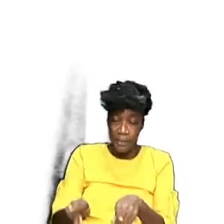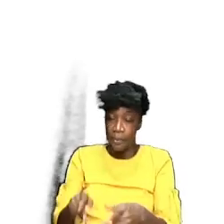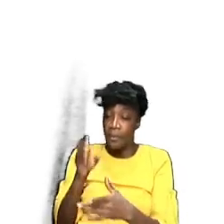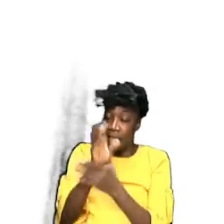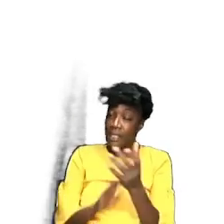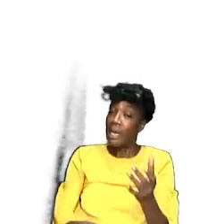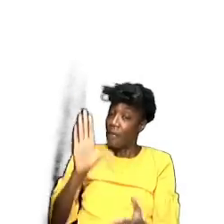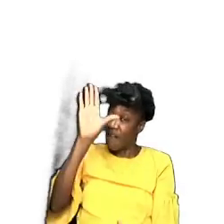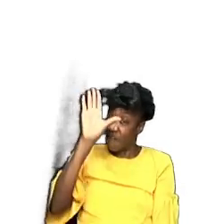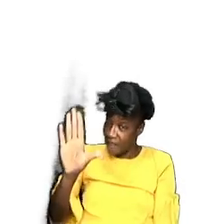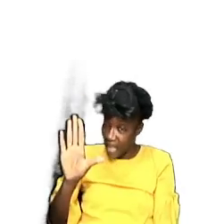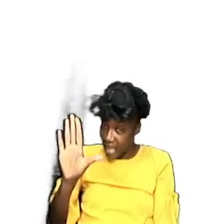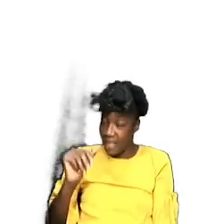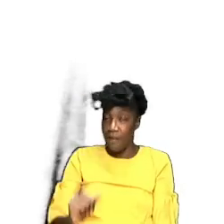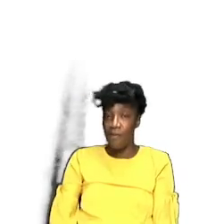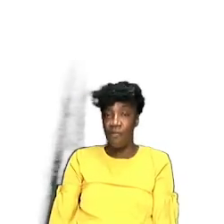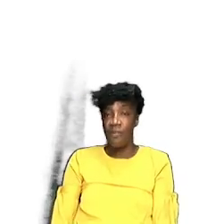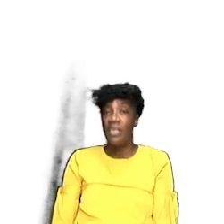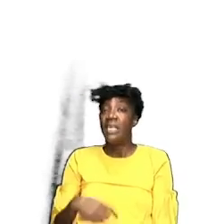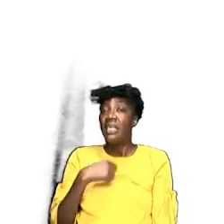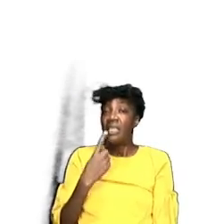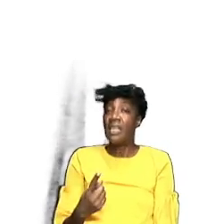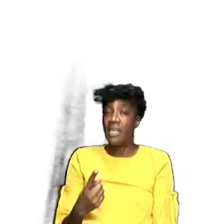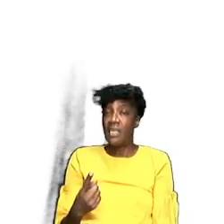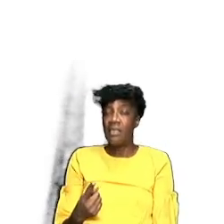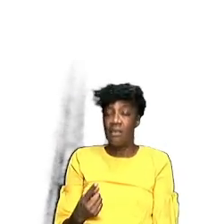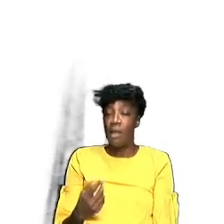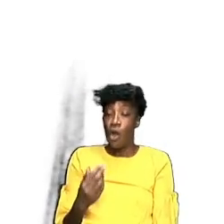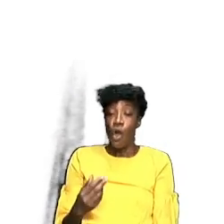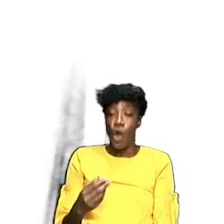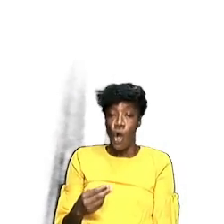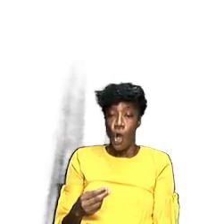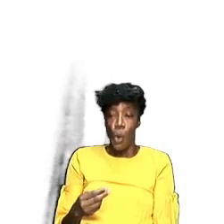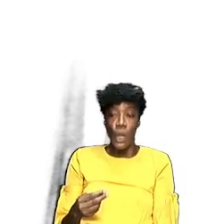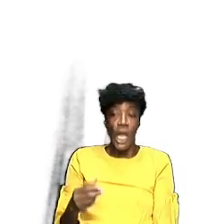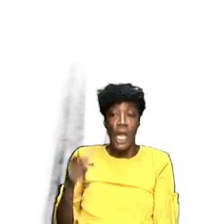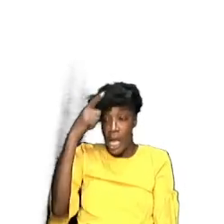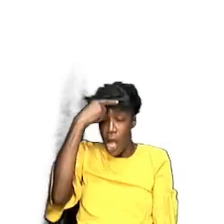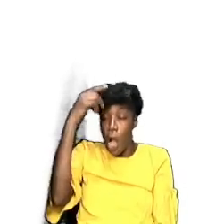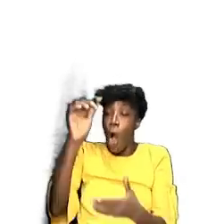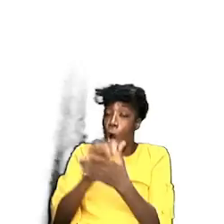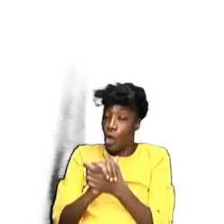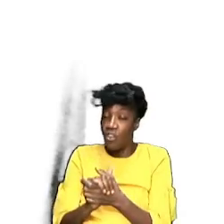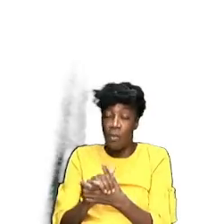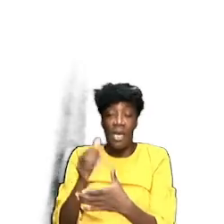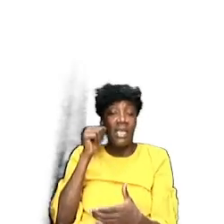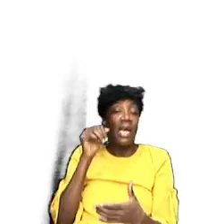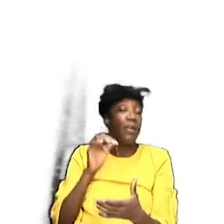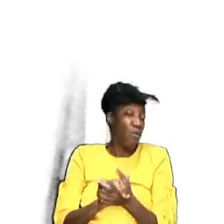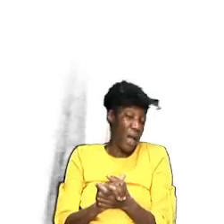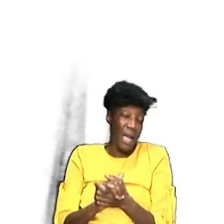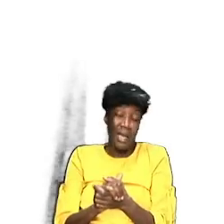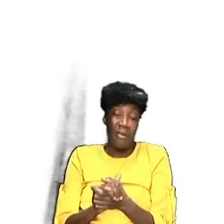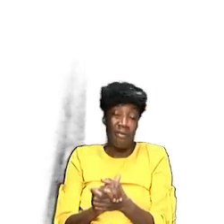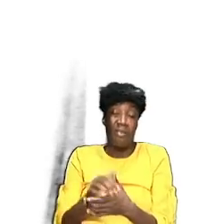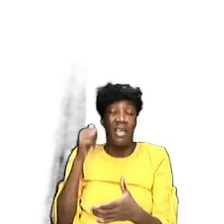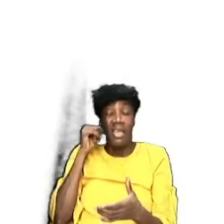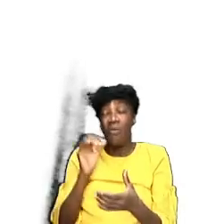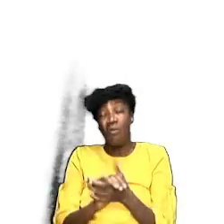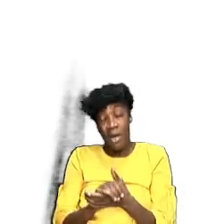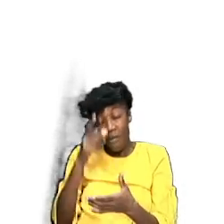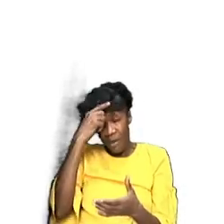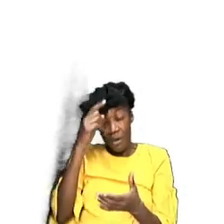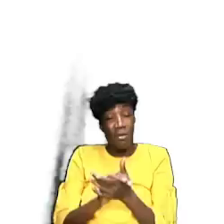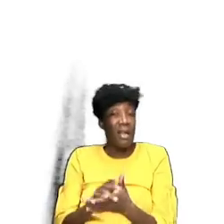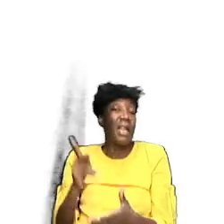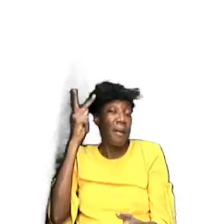chapter 5, it deals with the whole issue of how the husband must deal with the wife, and how the wife must deal with the husband. It deals with the issue of how the parents